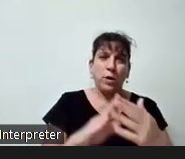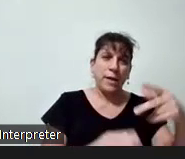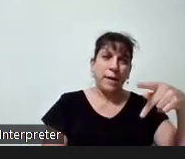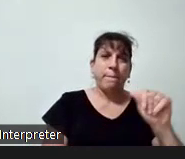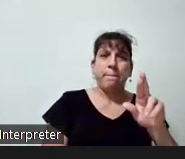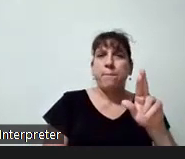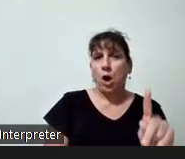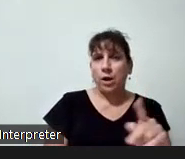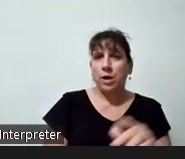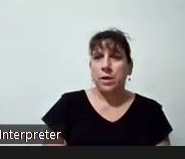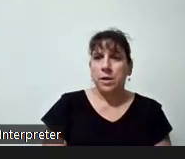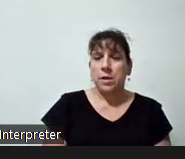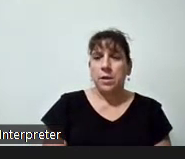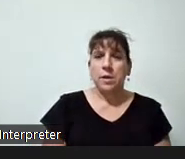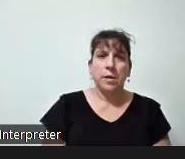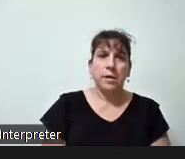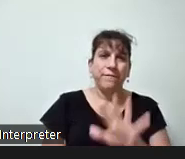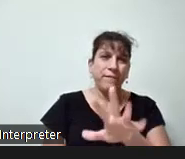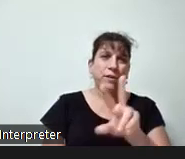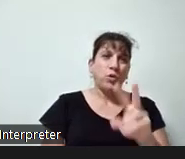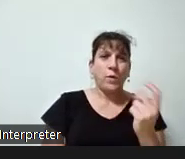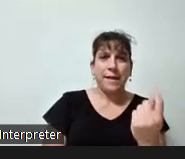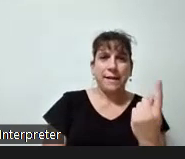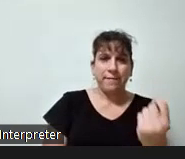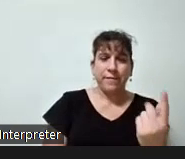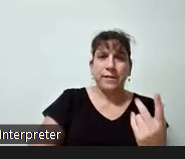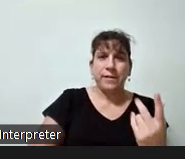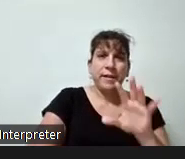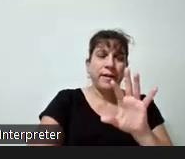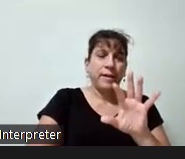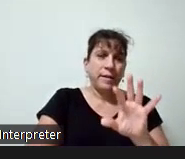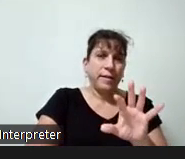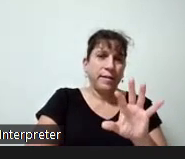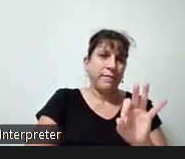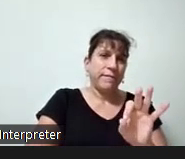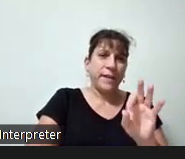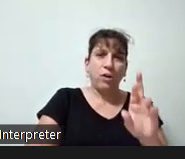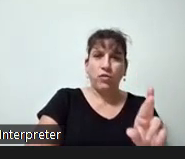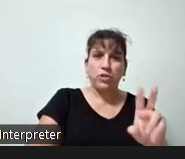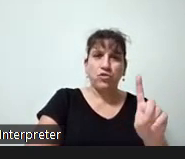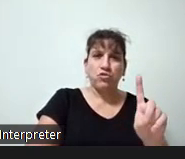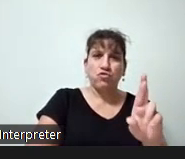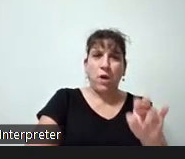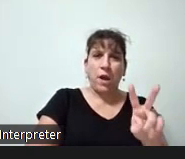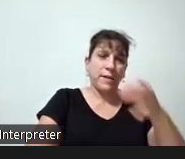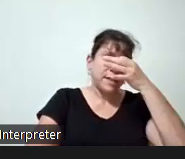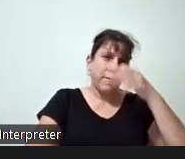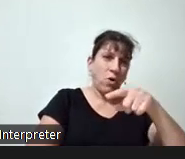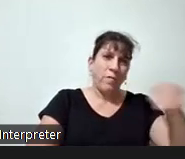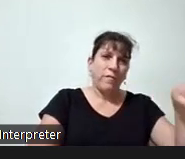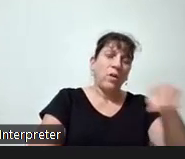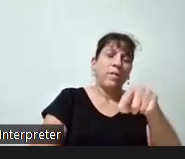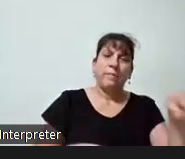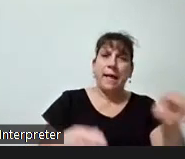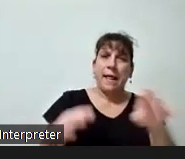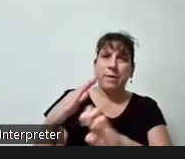Yeah, it's 5211 Flintridge Drive. So it's just kind of up the street from where Glenridge Elementary